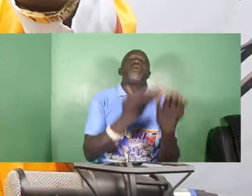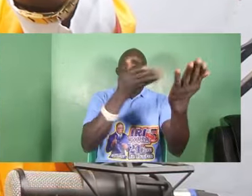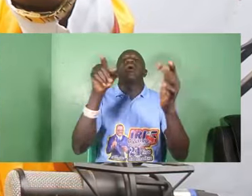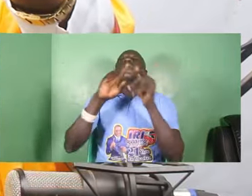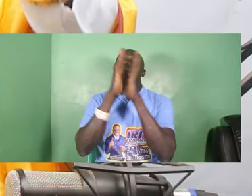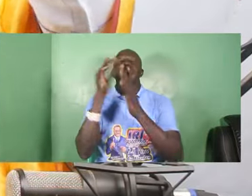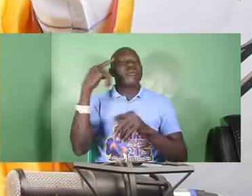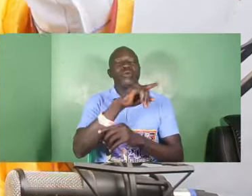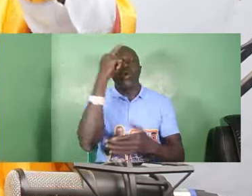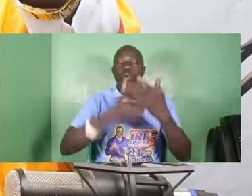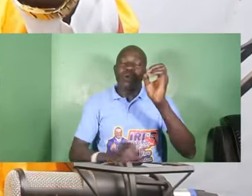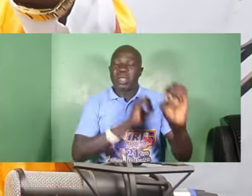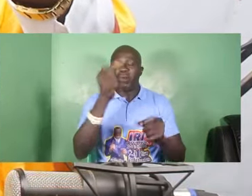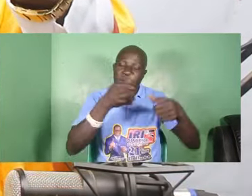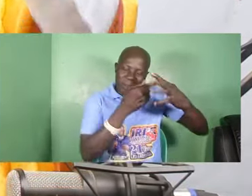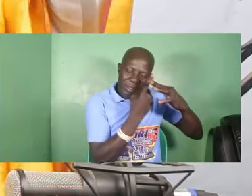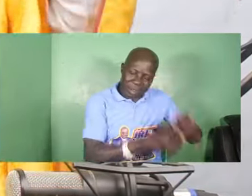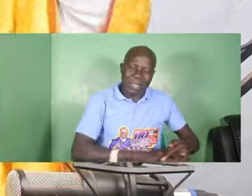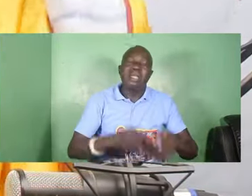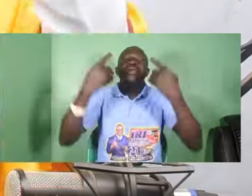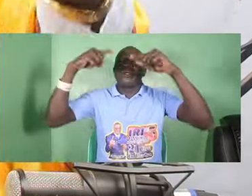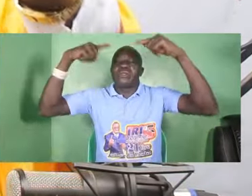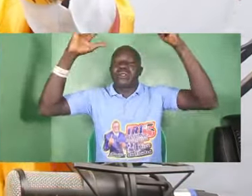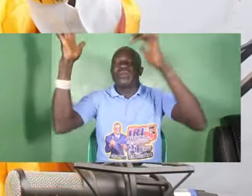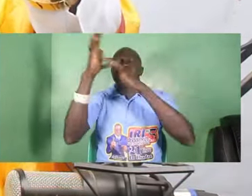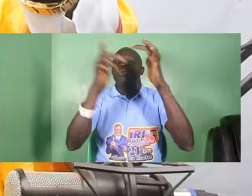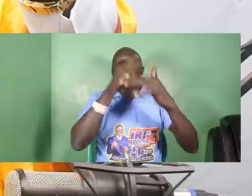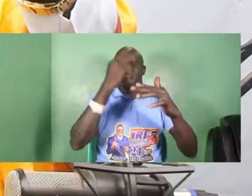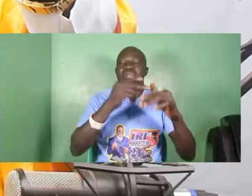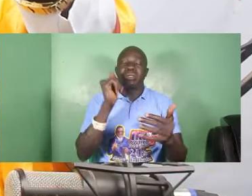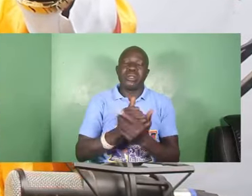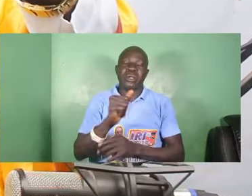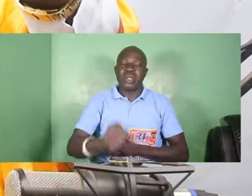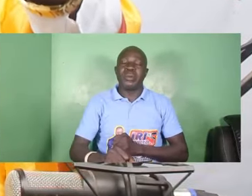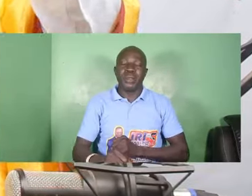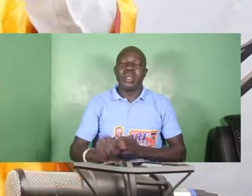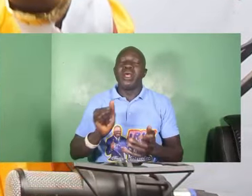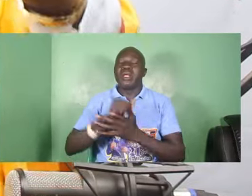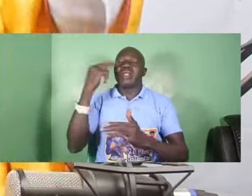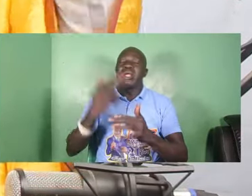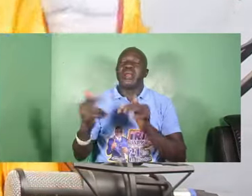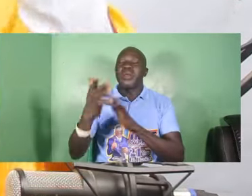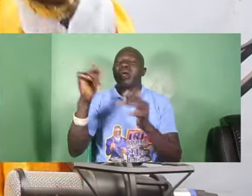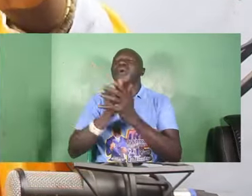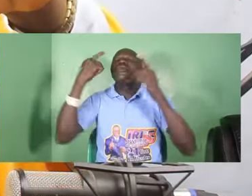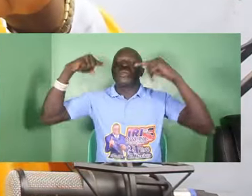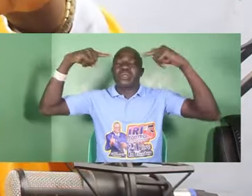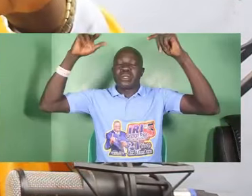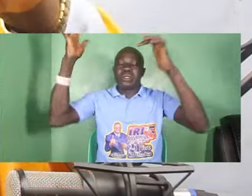fun. I pray for you. Ko to da wole laye. What to lay hands on. Ko ma yori sire l'Olorun. Amen. Come to success in Jesus. L'Olorun ka o ma yori sire